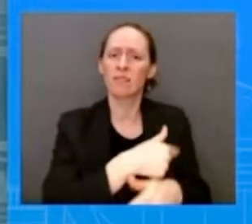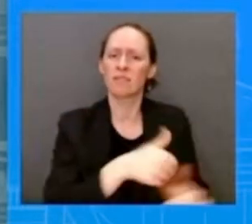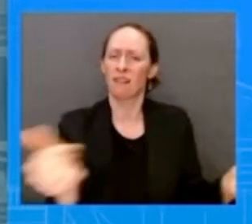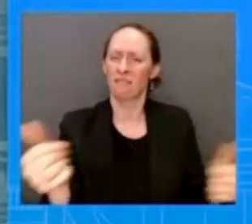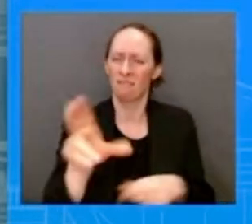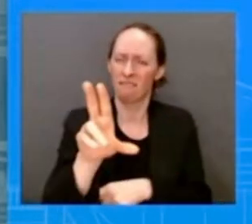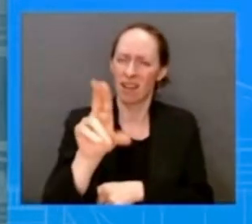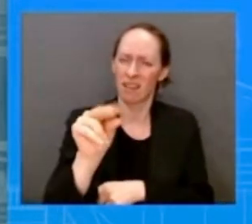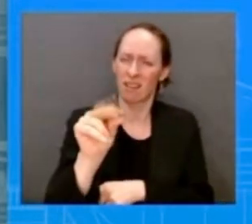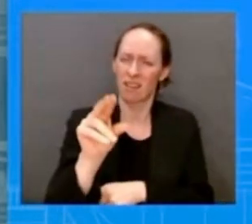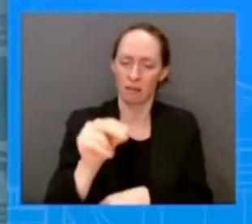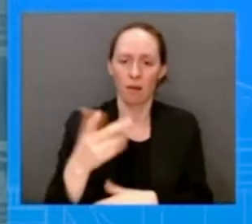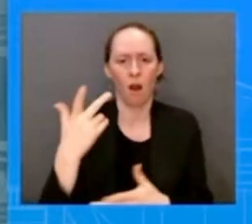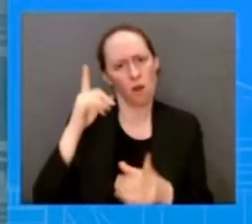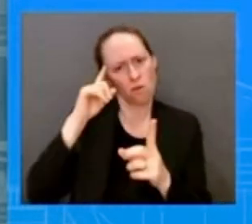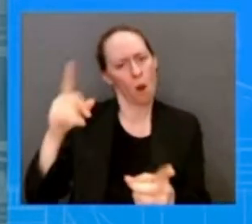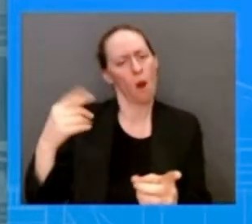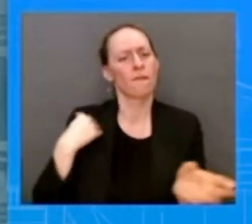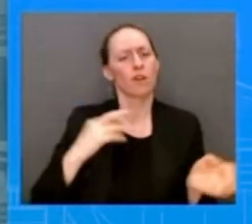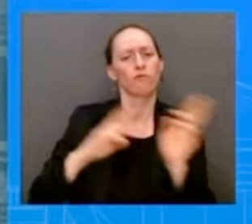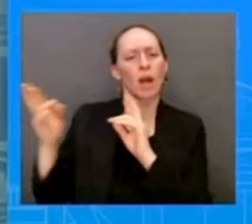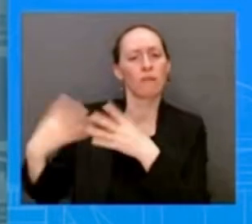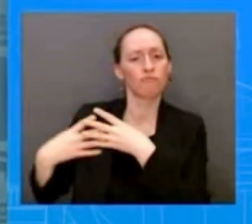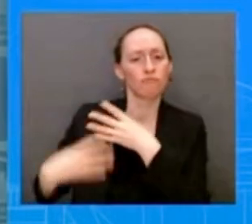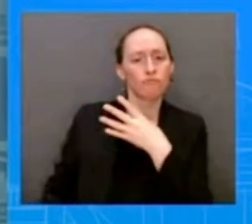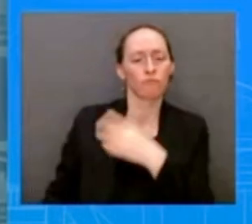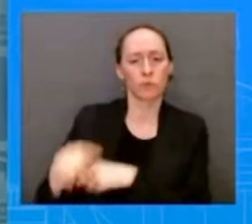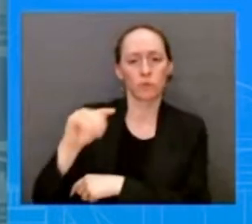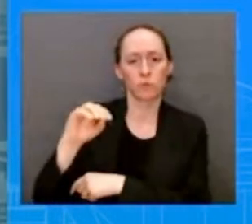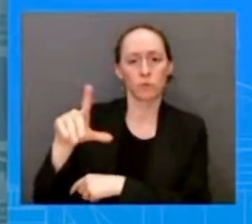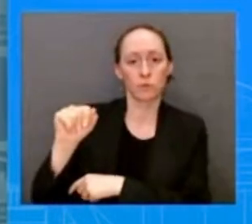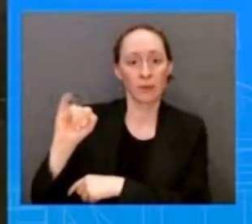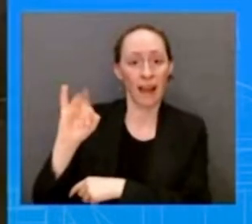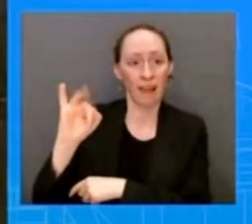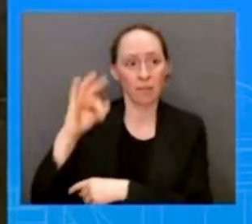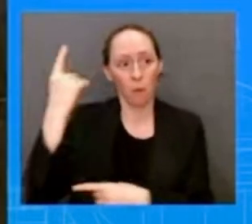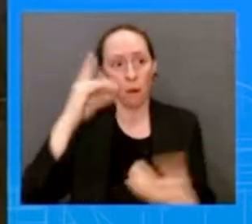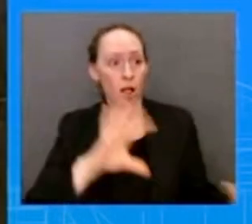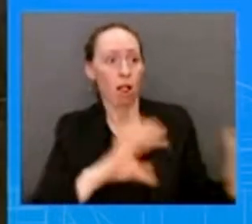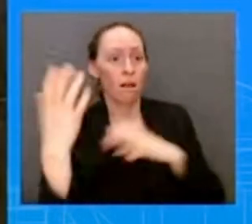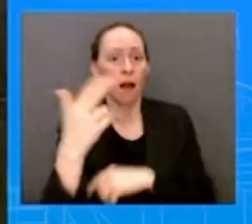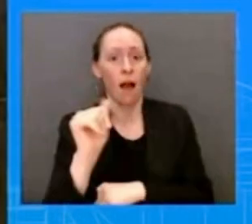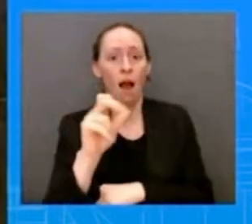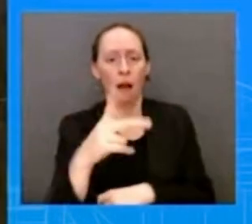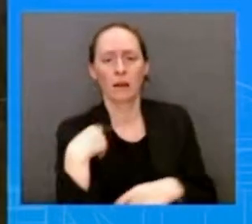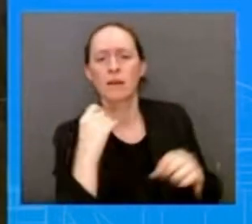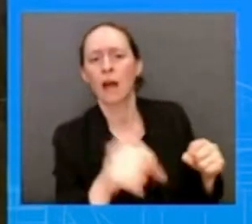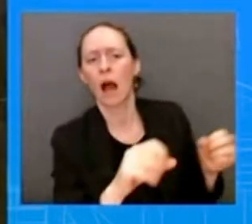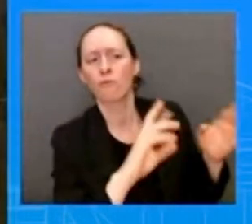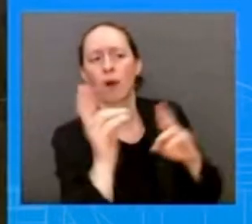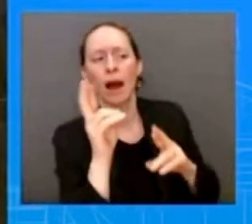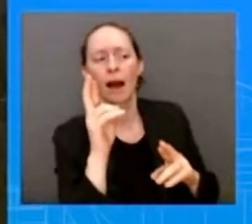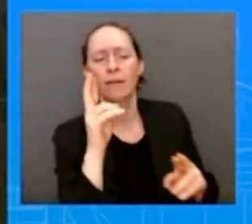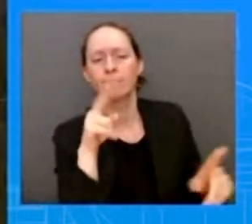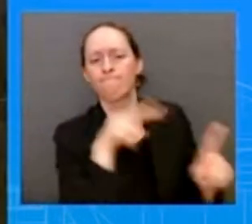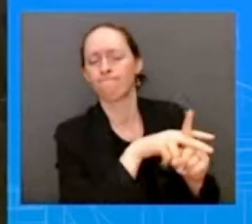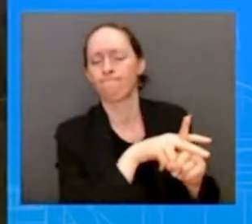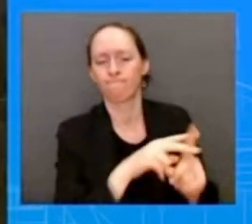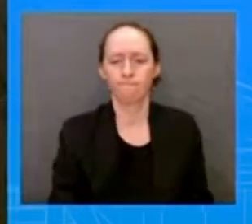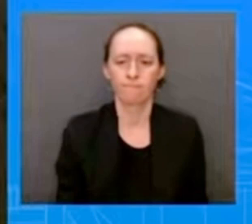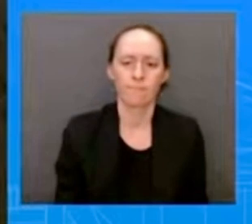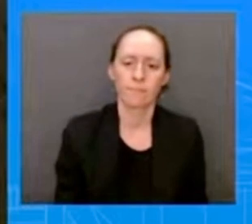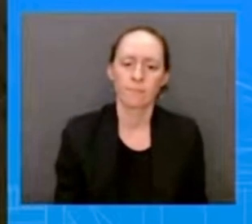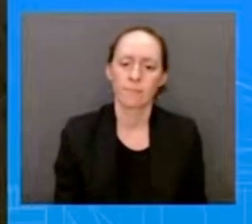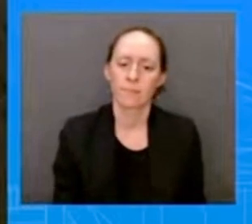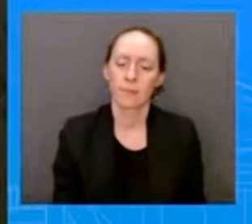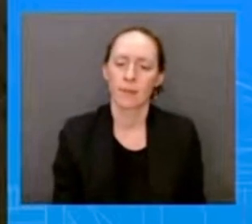that. Hey, John. Following the Blinken Lavrov meeting, is there any discussion or consideration of what it would take for a conversation